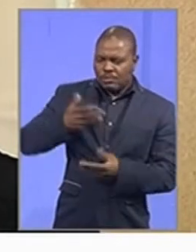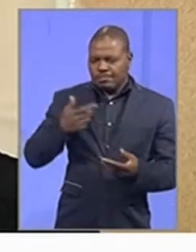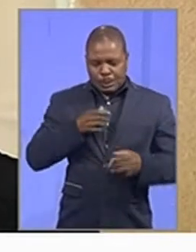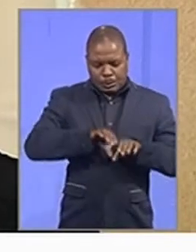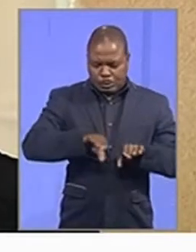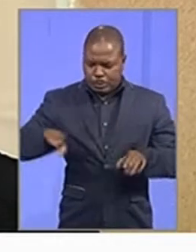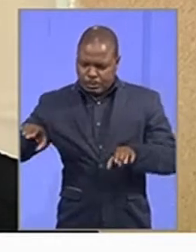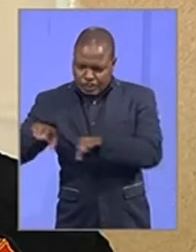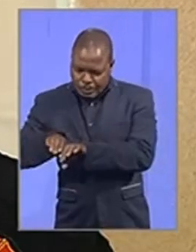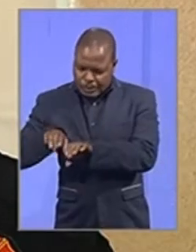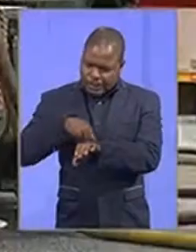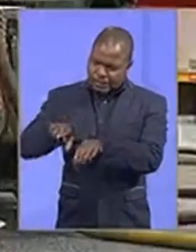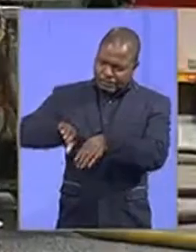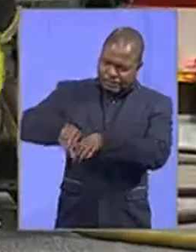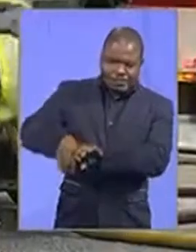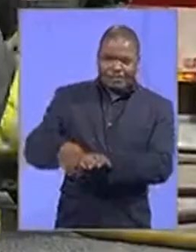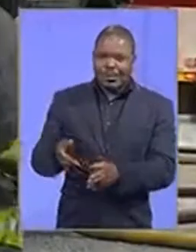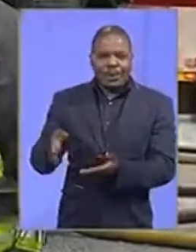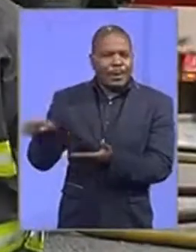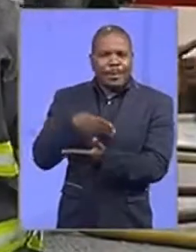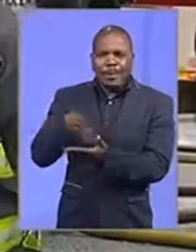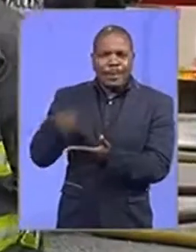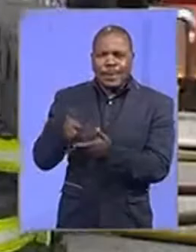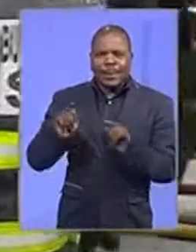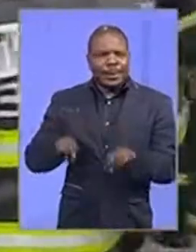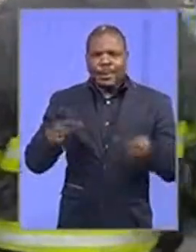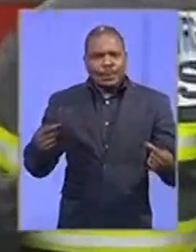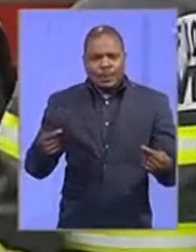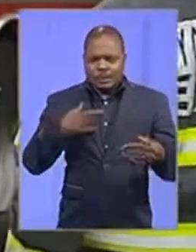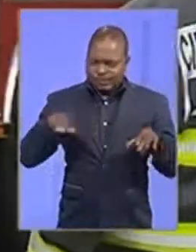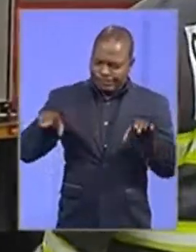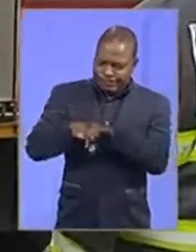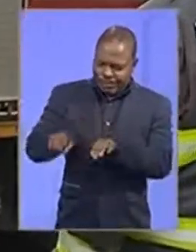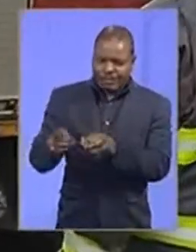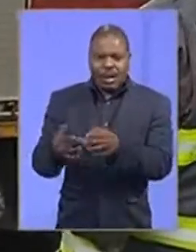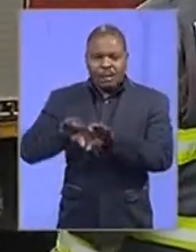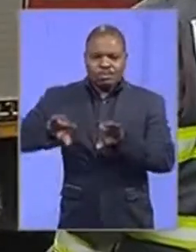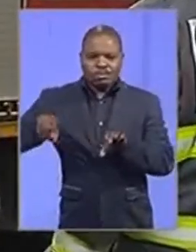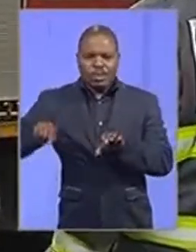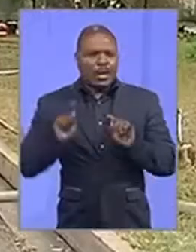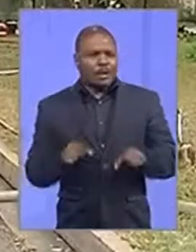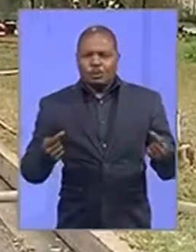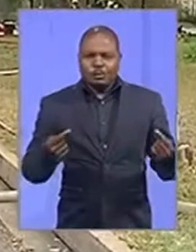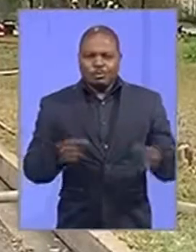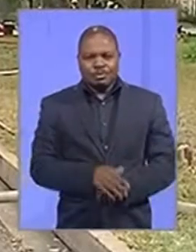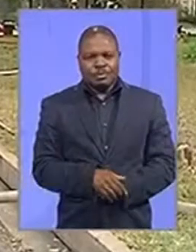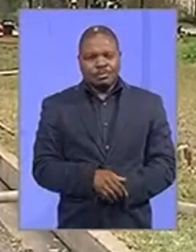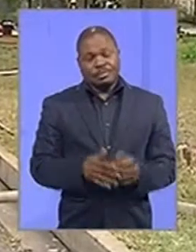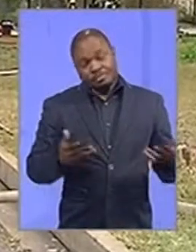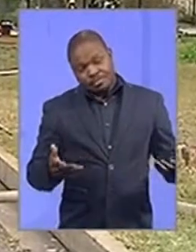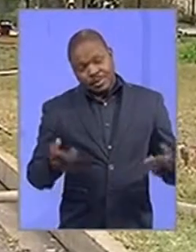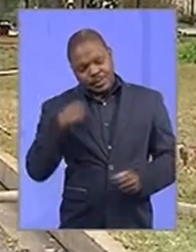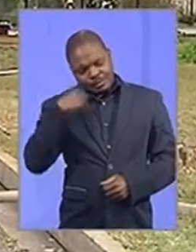find that the couplings were missing because they were not there, so we couldn't connect to the fire hydrant. So we had